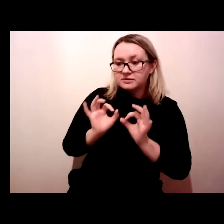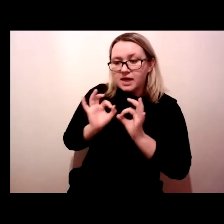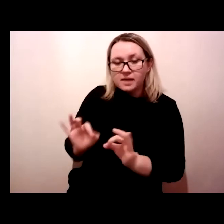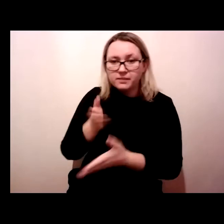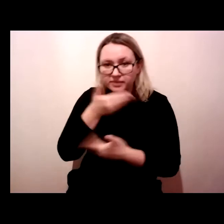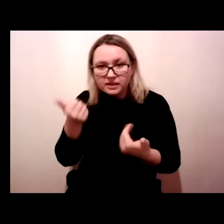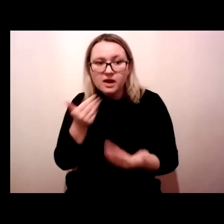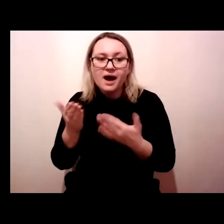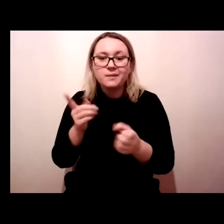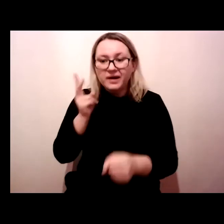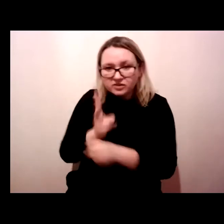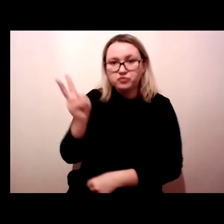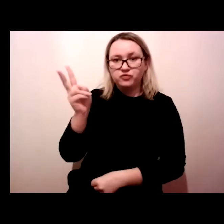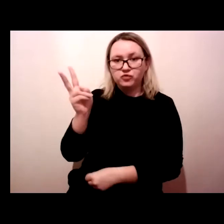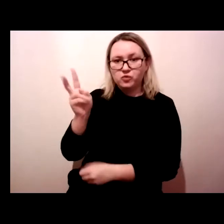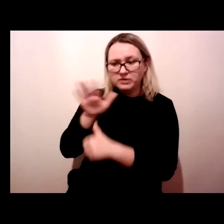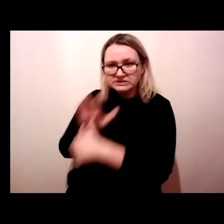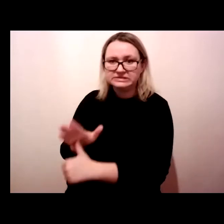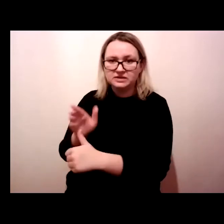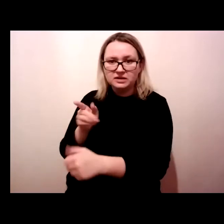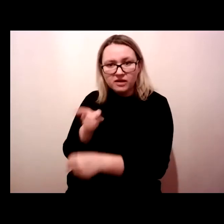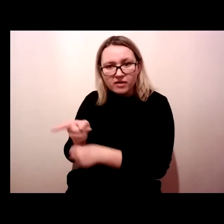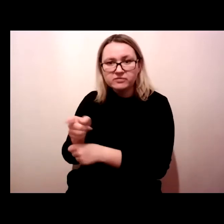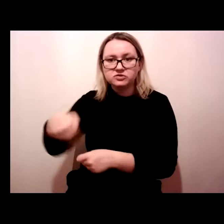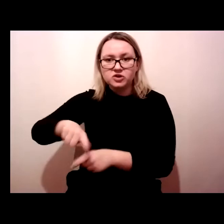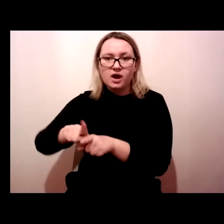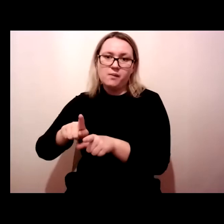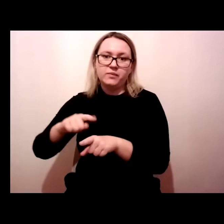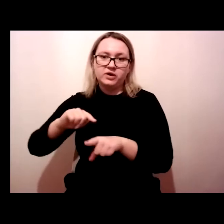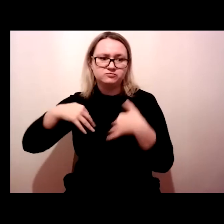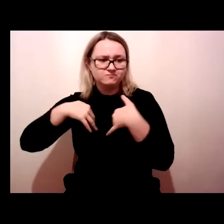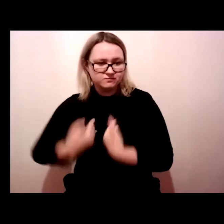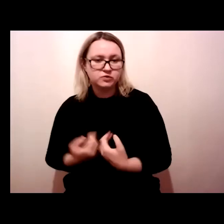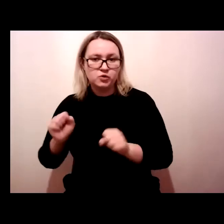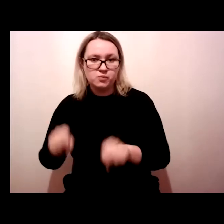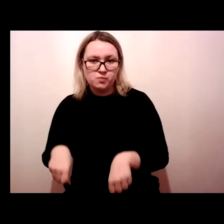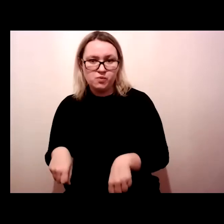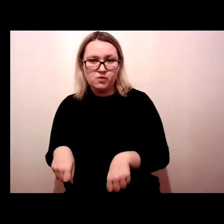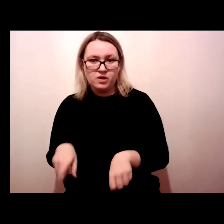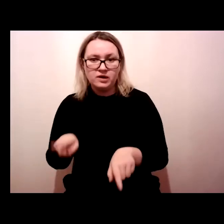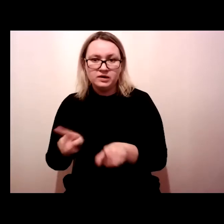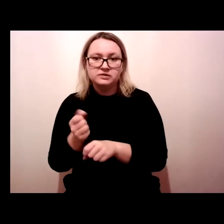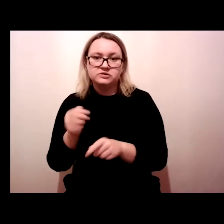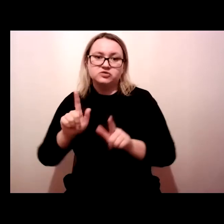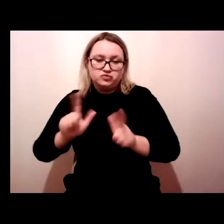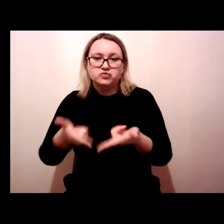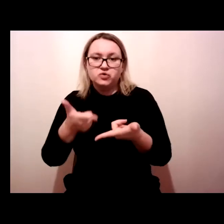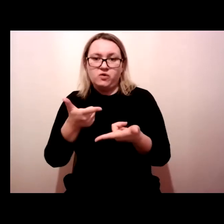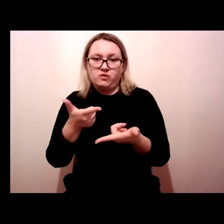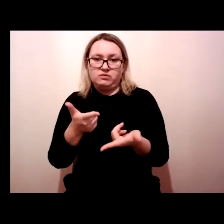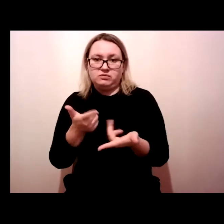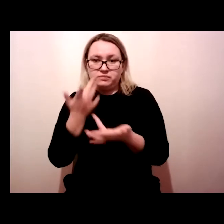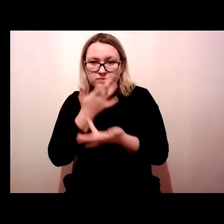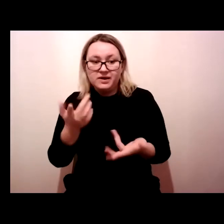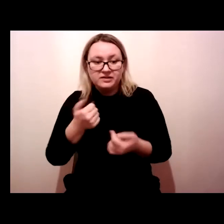children do not receive any support from adults. So they are already victims and